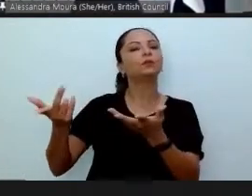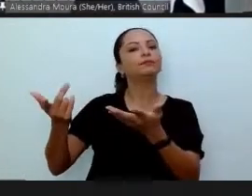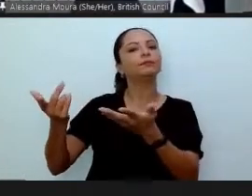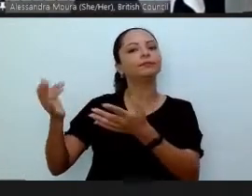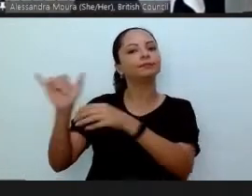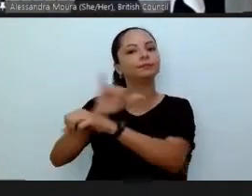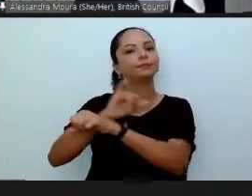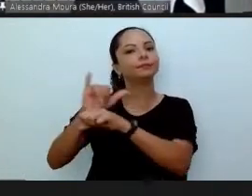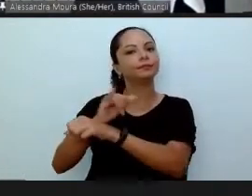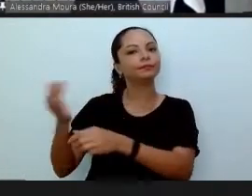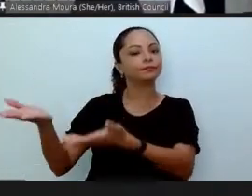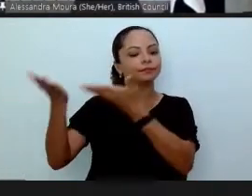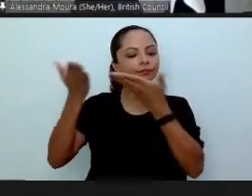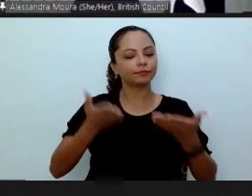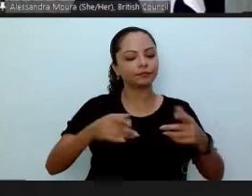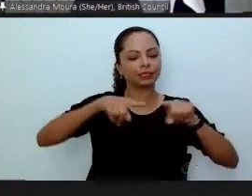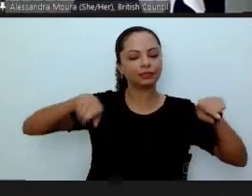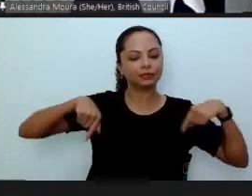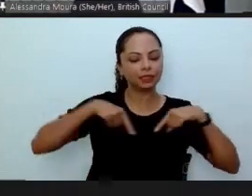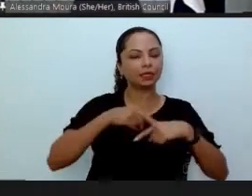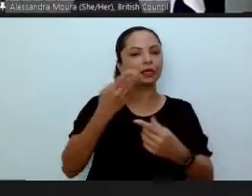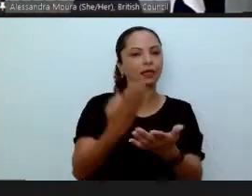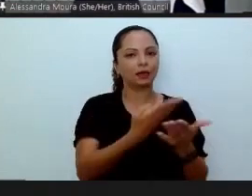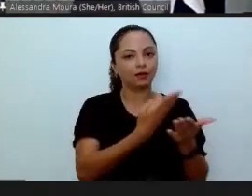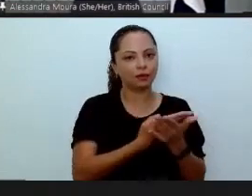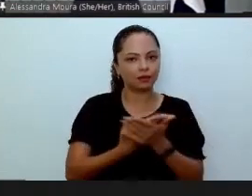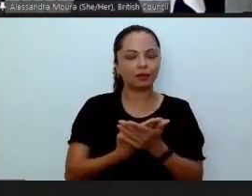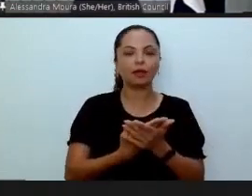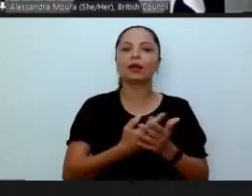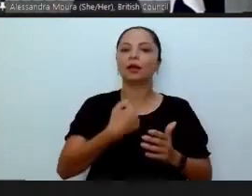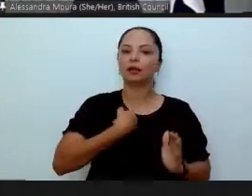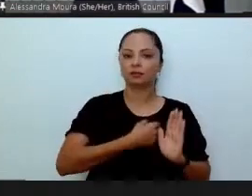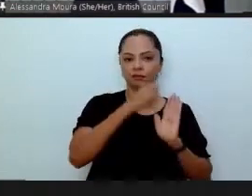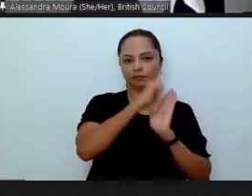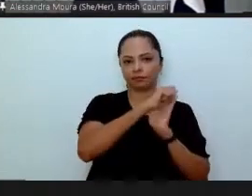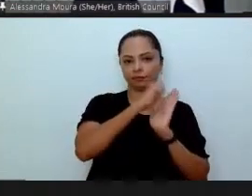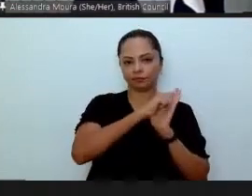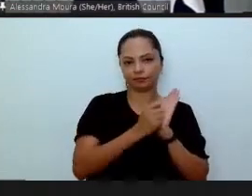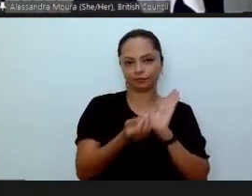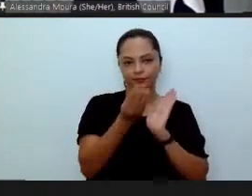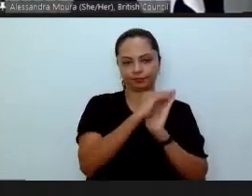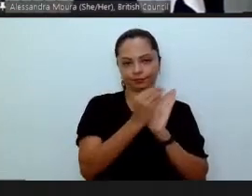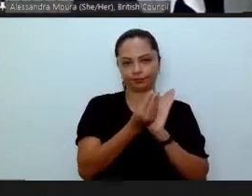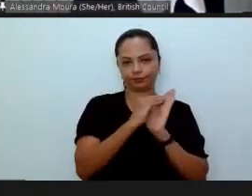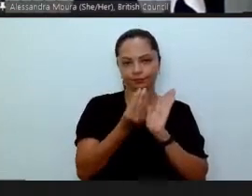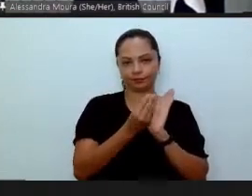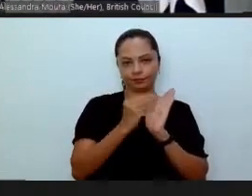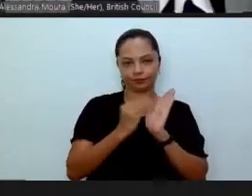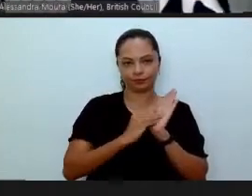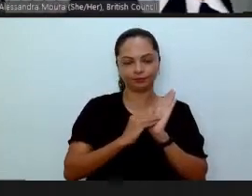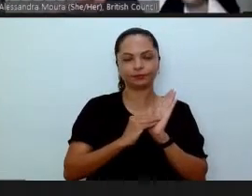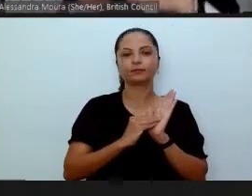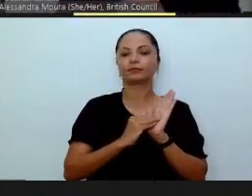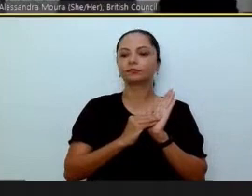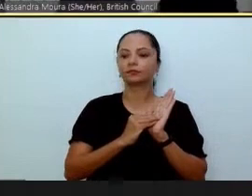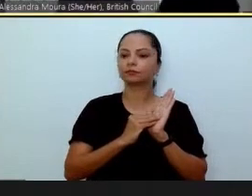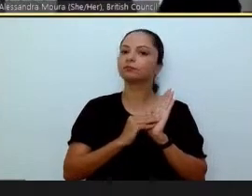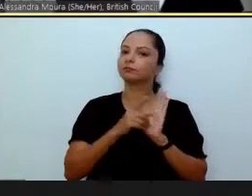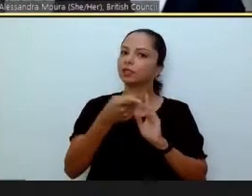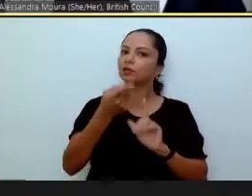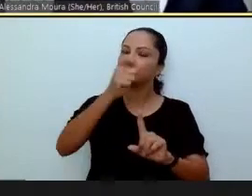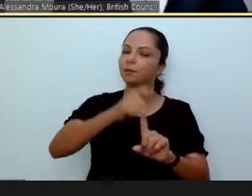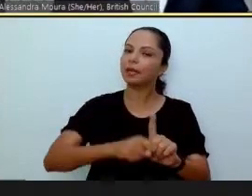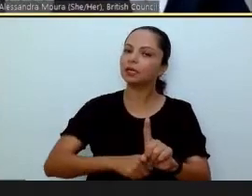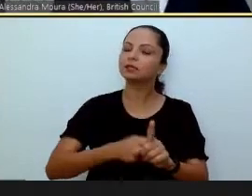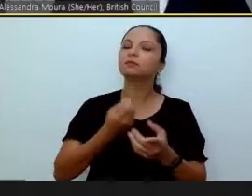give feedback. And the teacher is planning to spend 1 month on this. What do you think about that? I